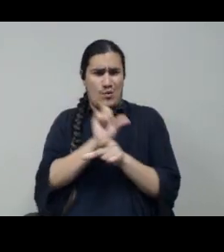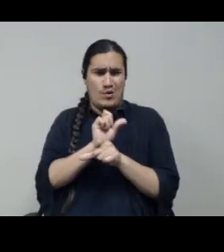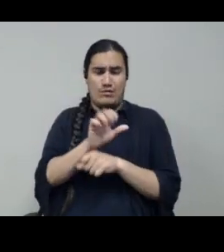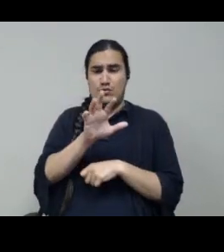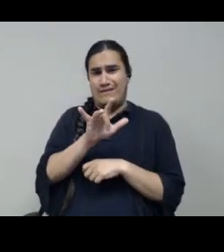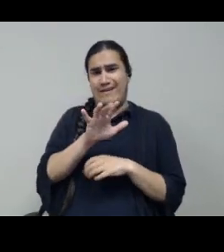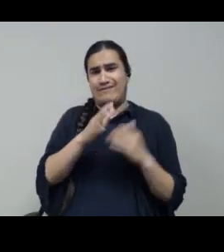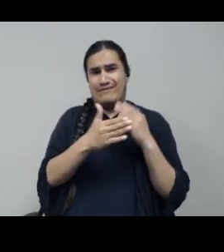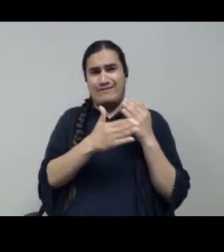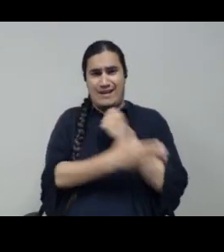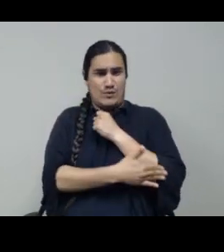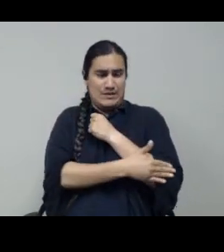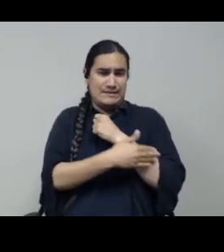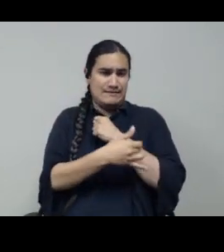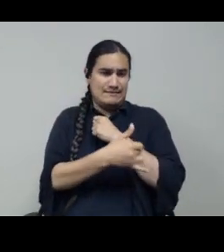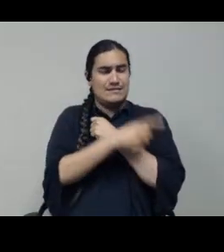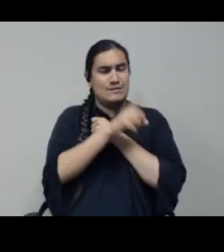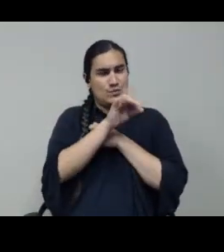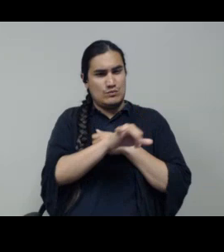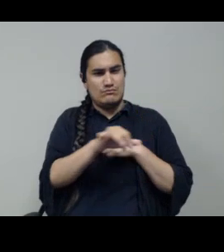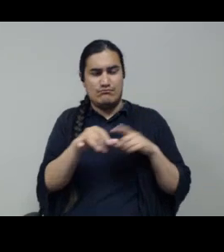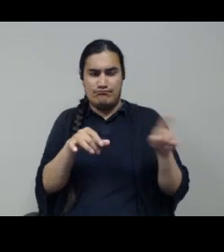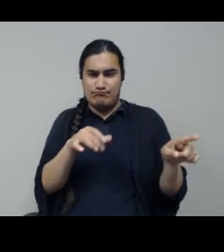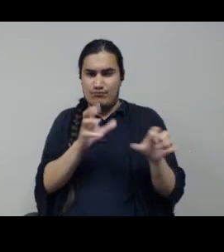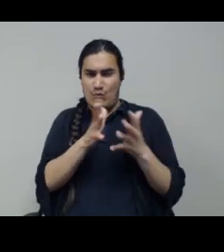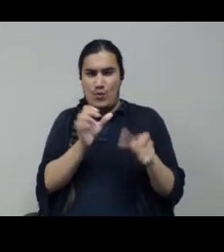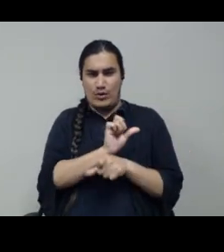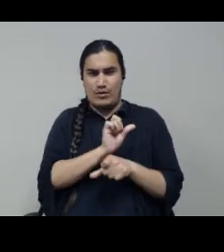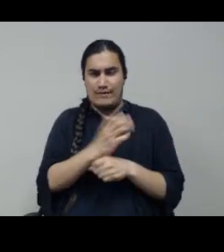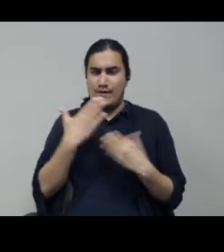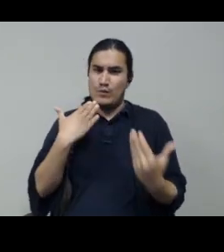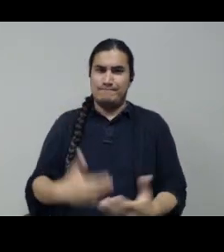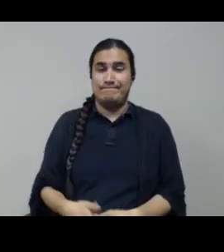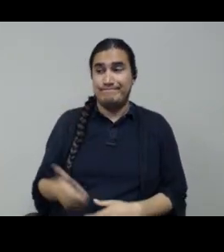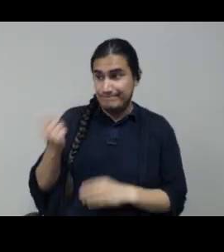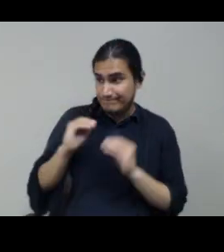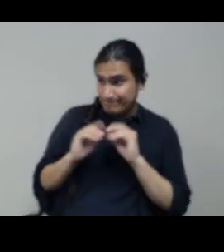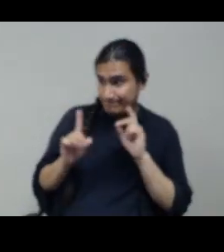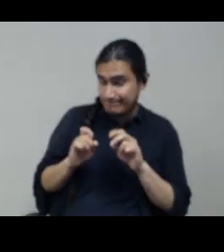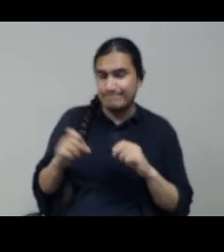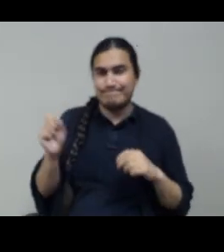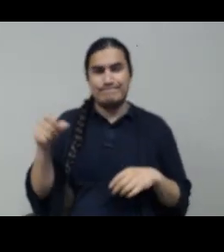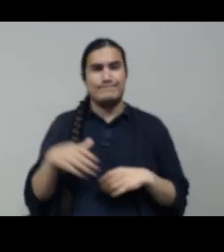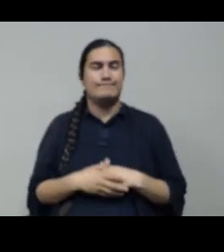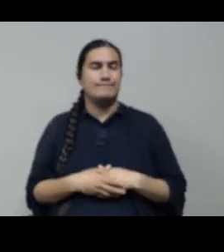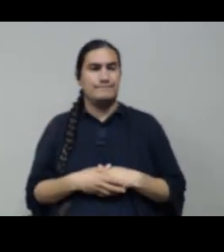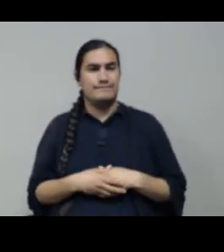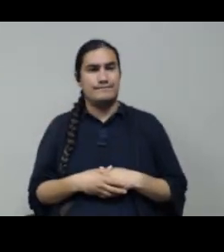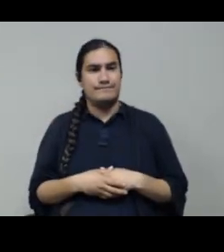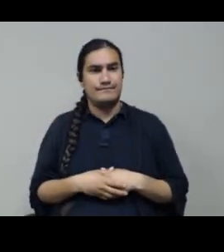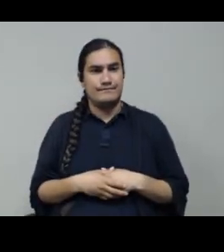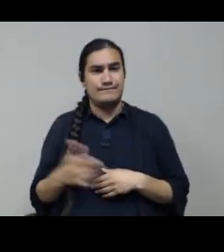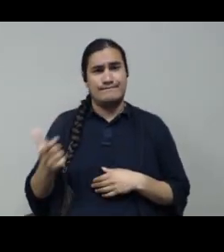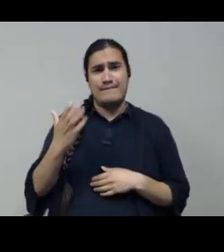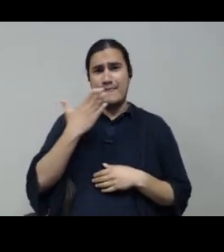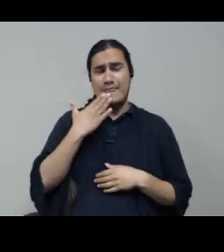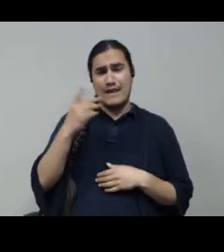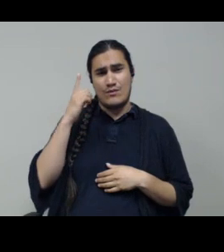well. So thank you. Thank you. Any other? Yes. Okay. Keith, I want to thank you for your report, and you bring